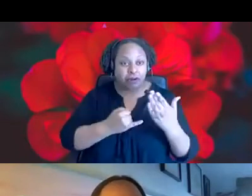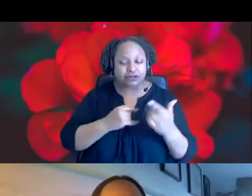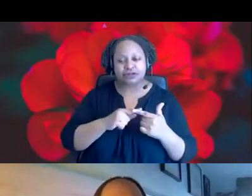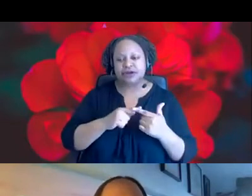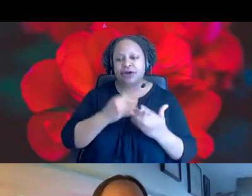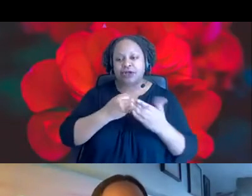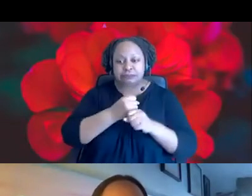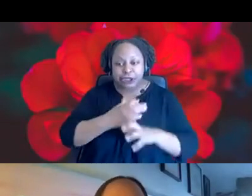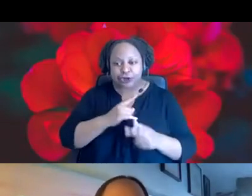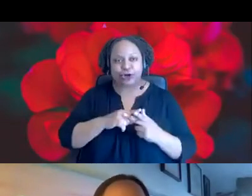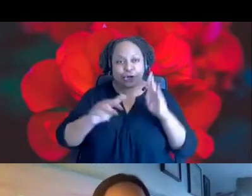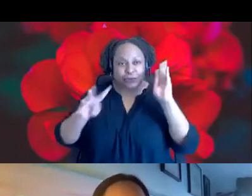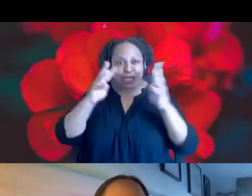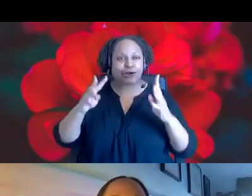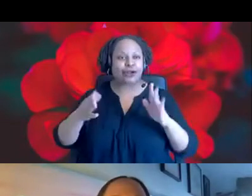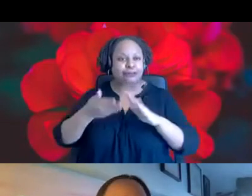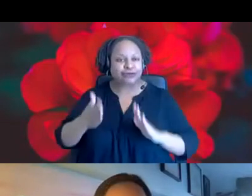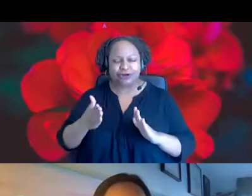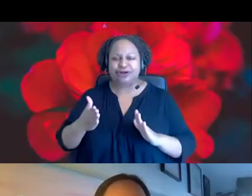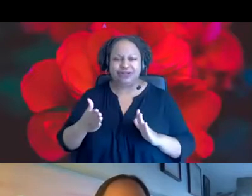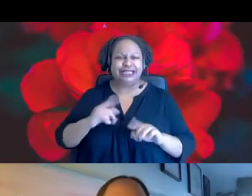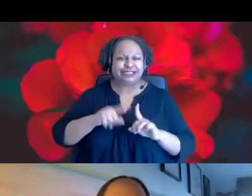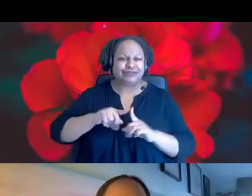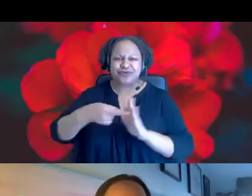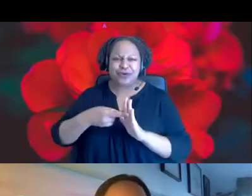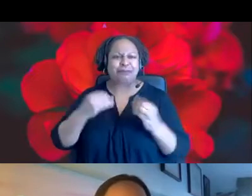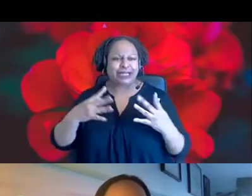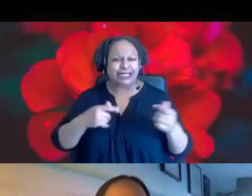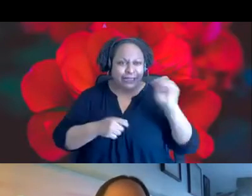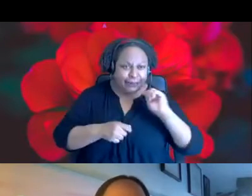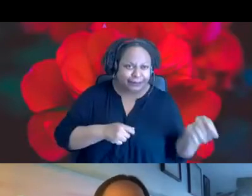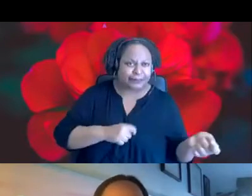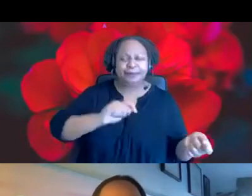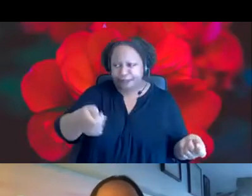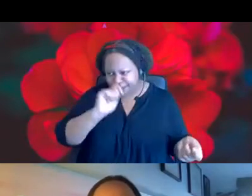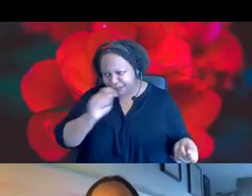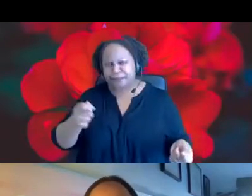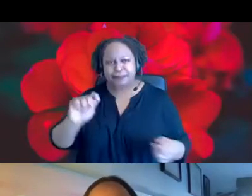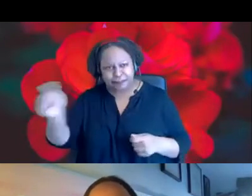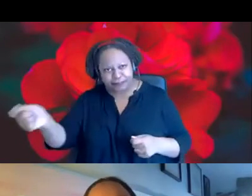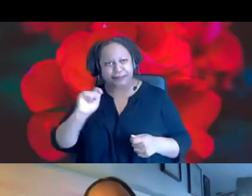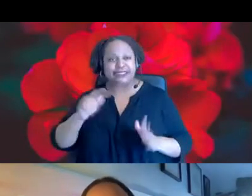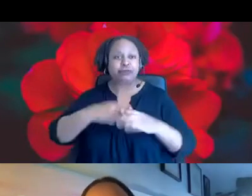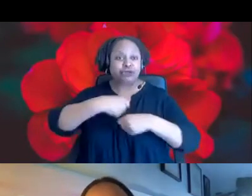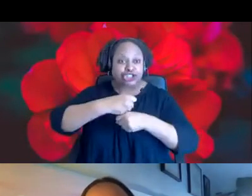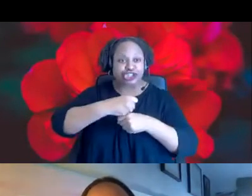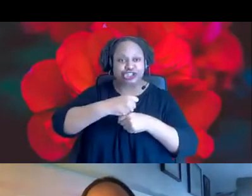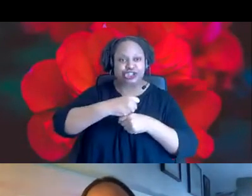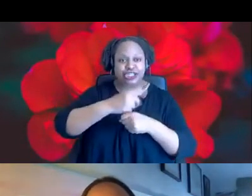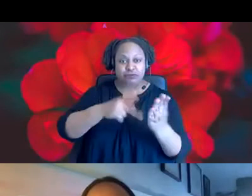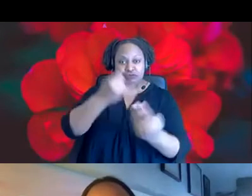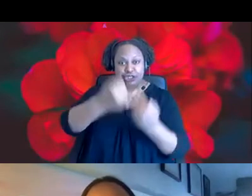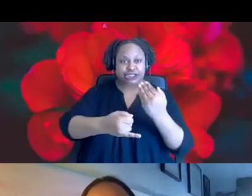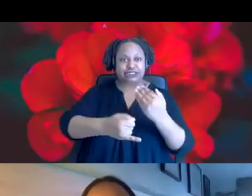bazillion hats over the years. Everybody has been a part of so many different parts of the production, the project, the